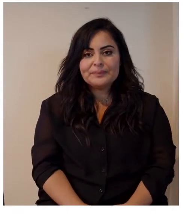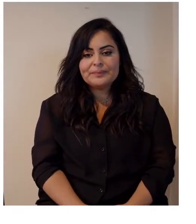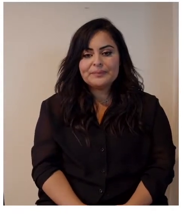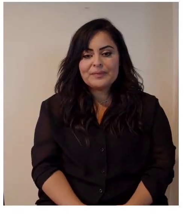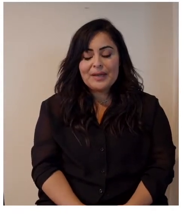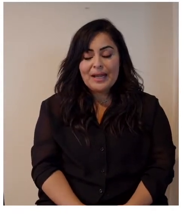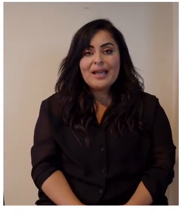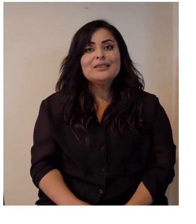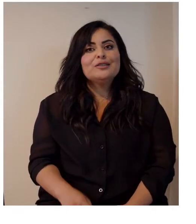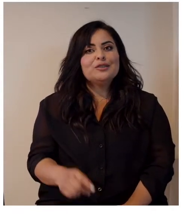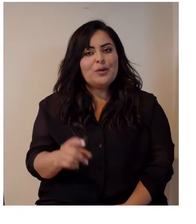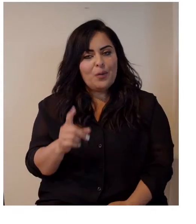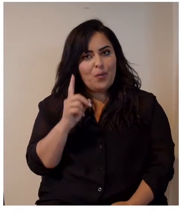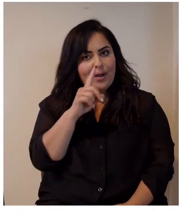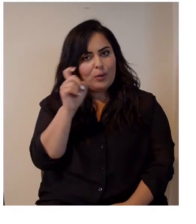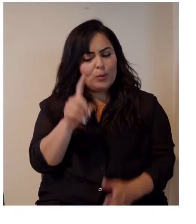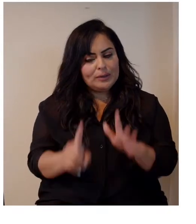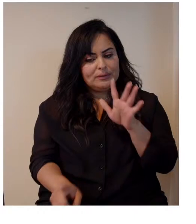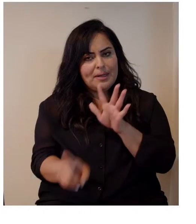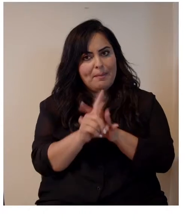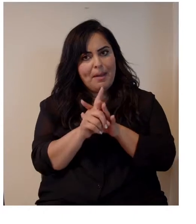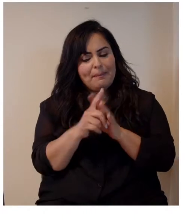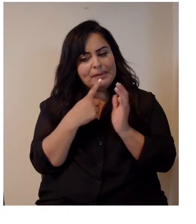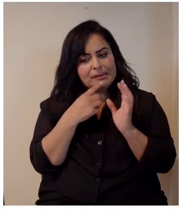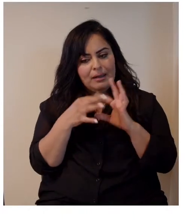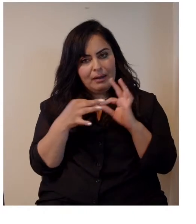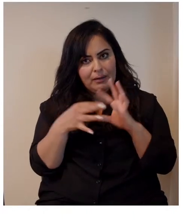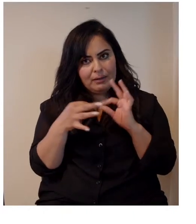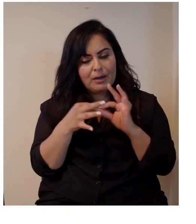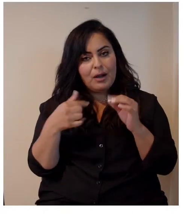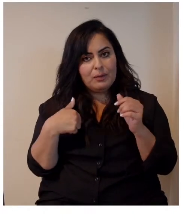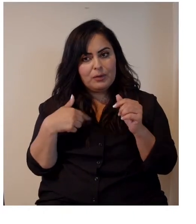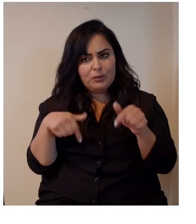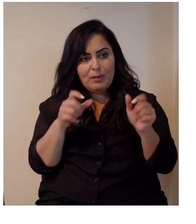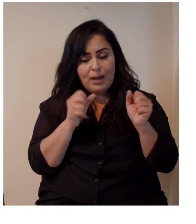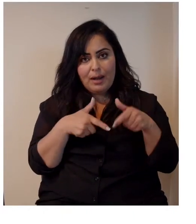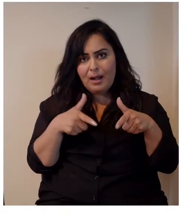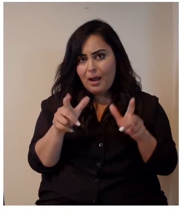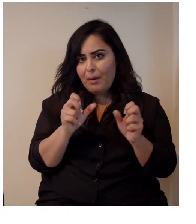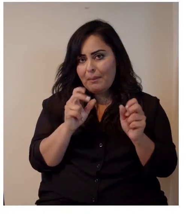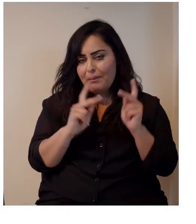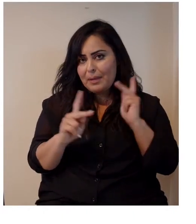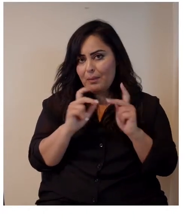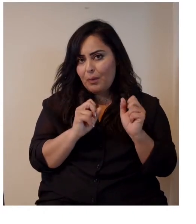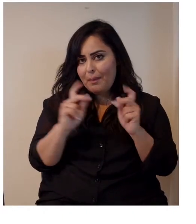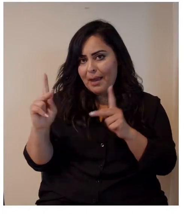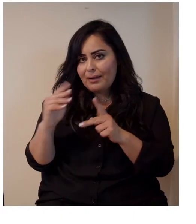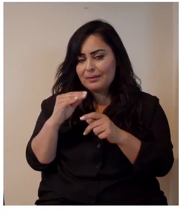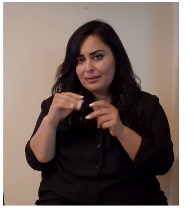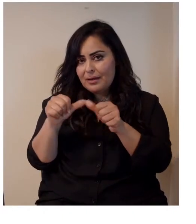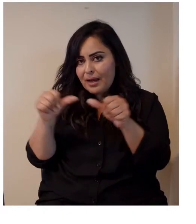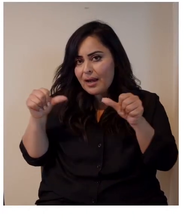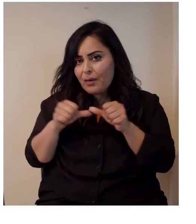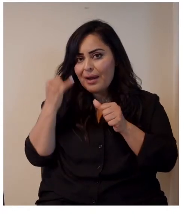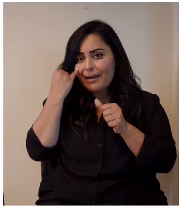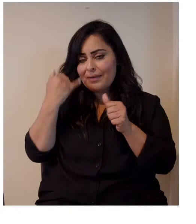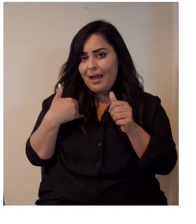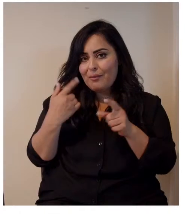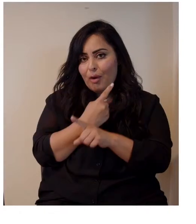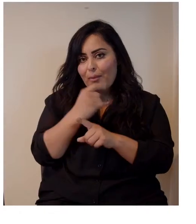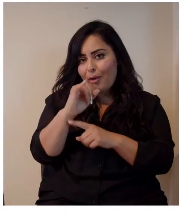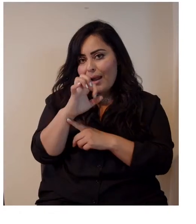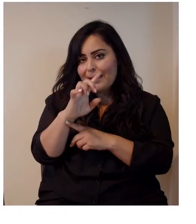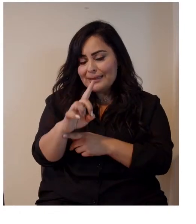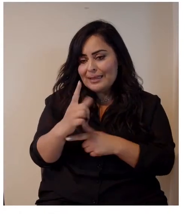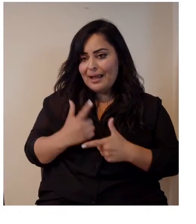So a question came up about whether or not are we allowing people into the area if they have proper ID to show that they're